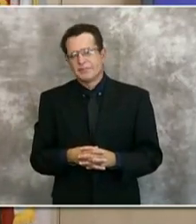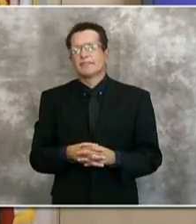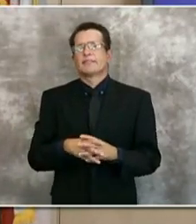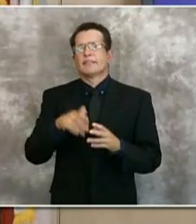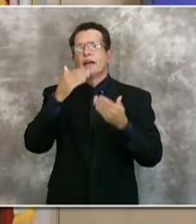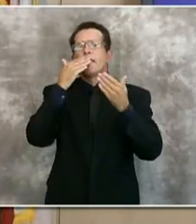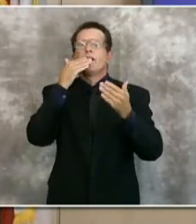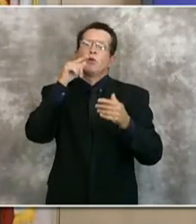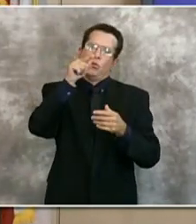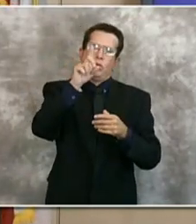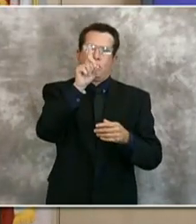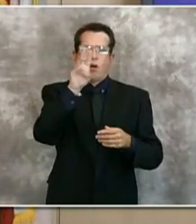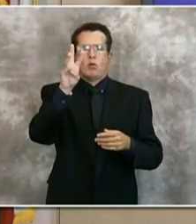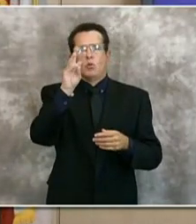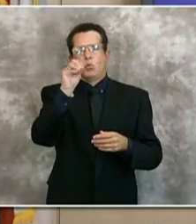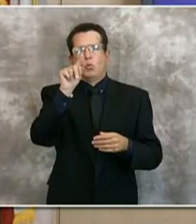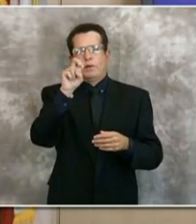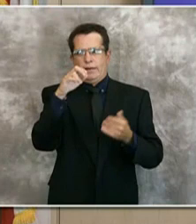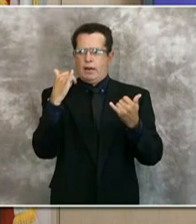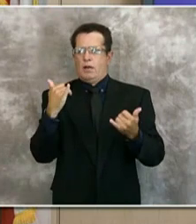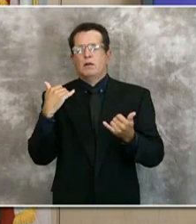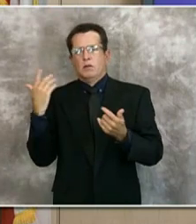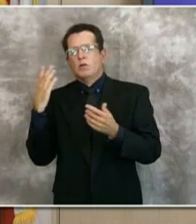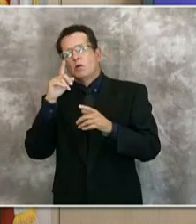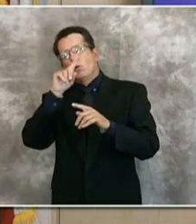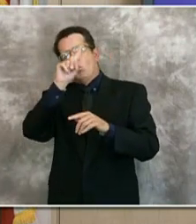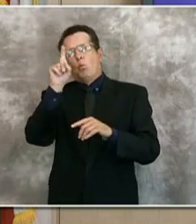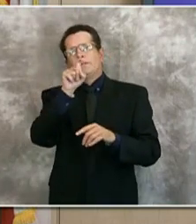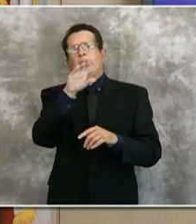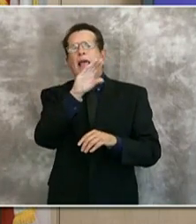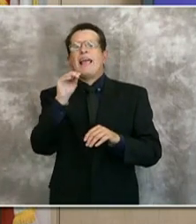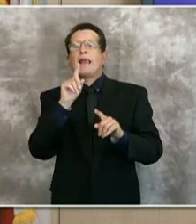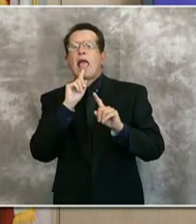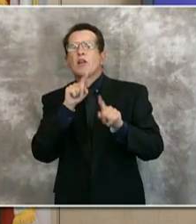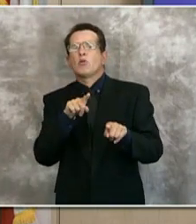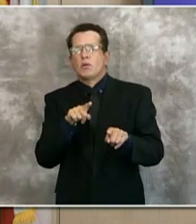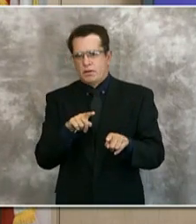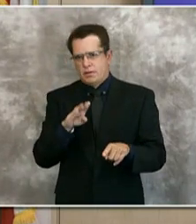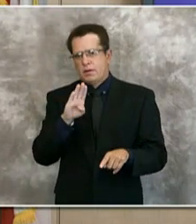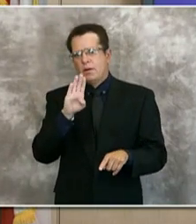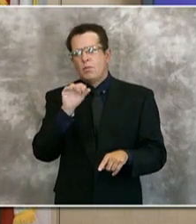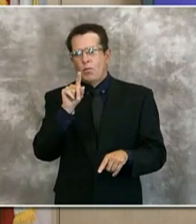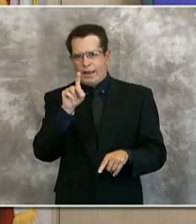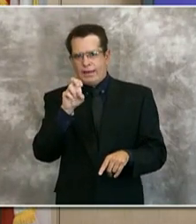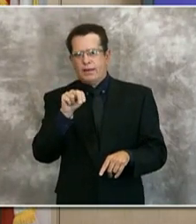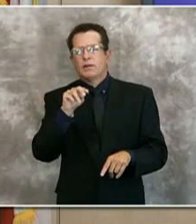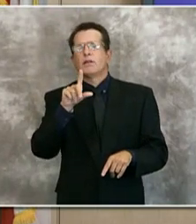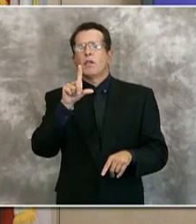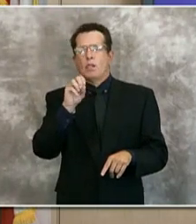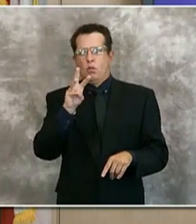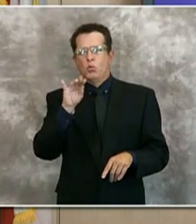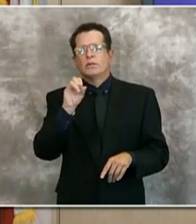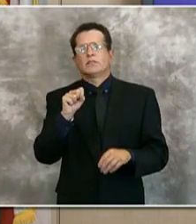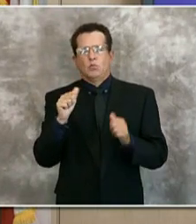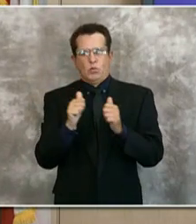Thank you, Dr. Booten. We'll go directly to the questions. Brandon Lewis with CBS 8, please state your question.